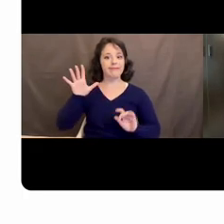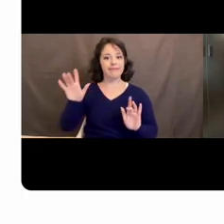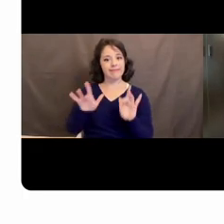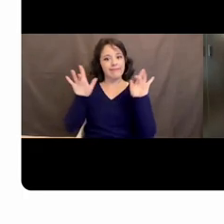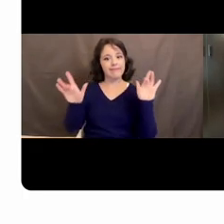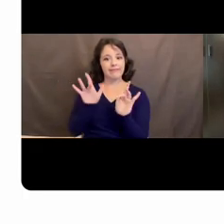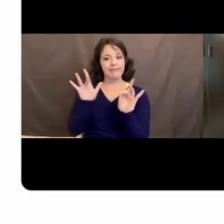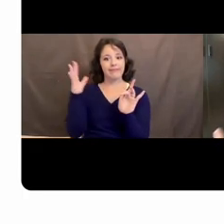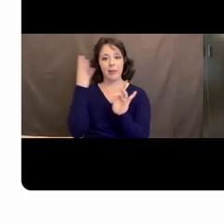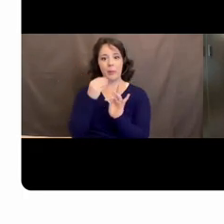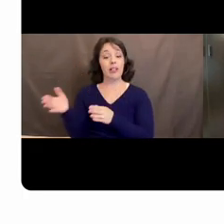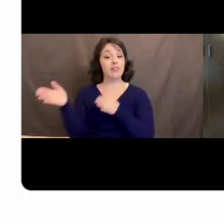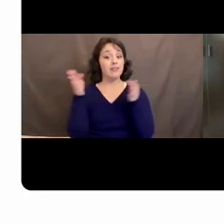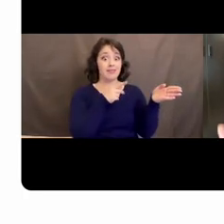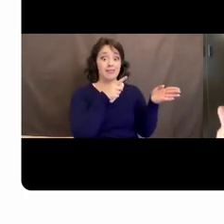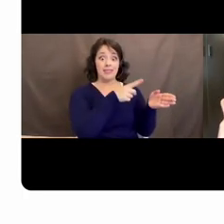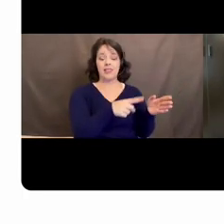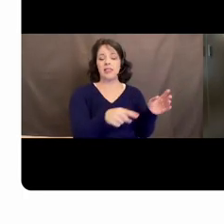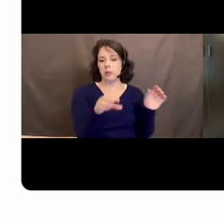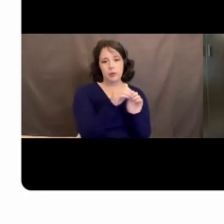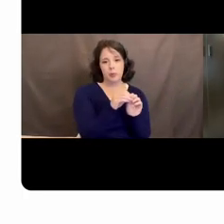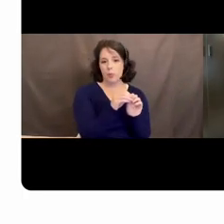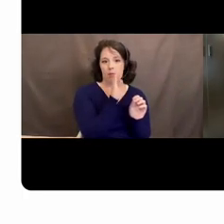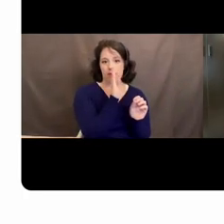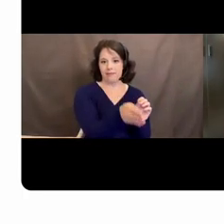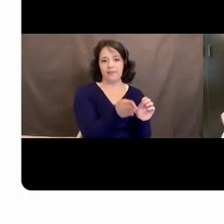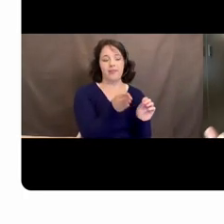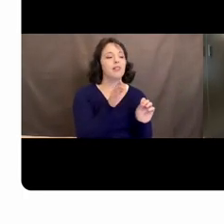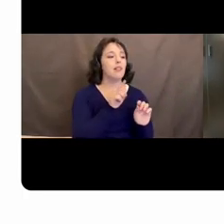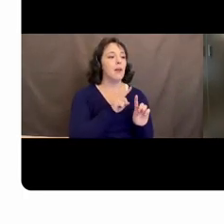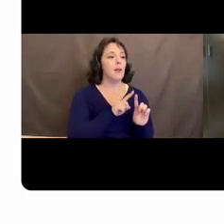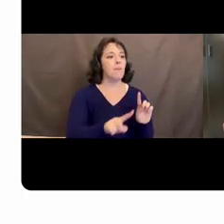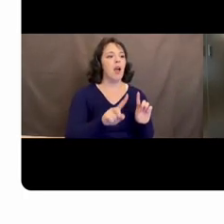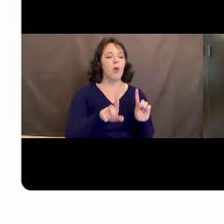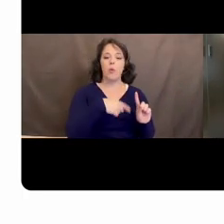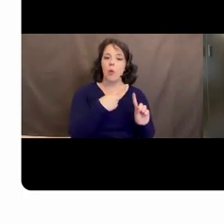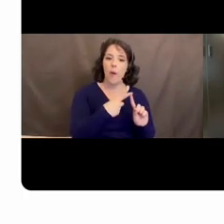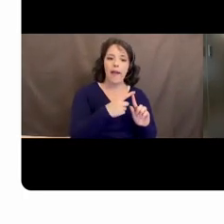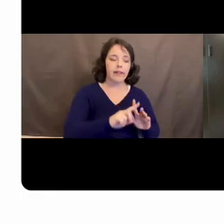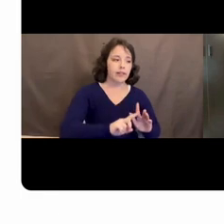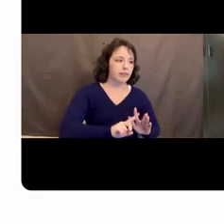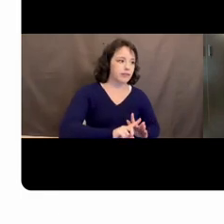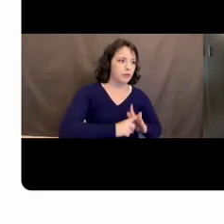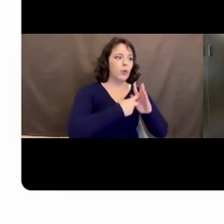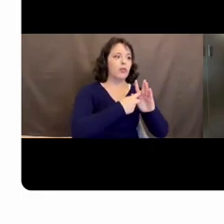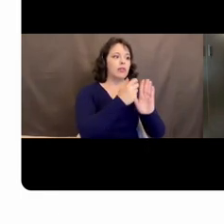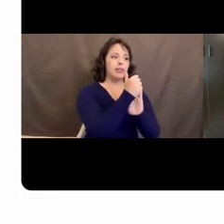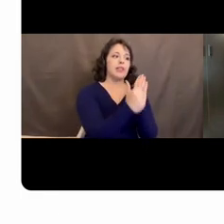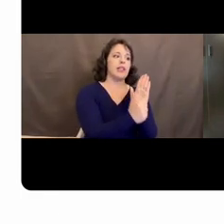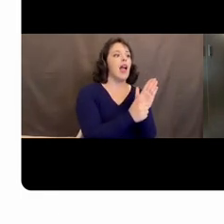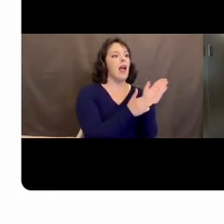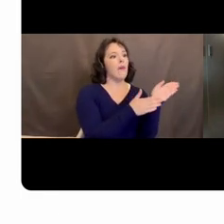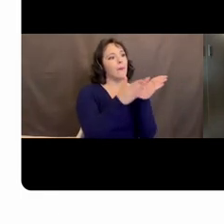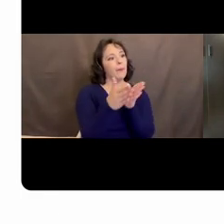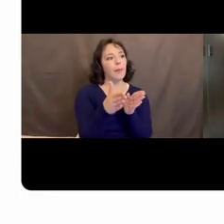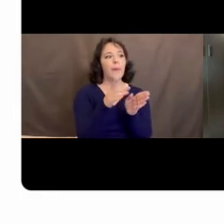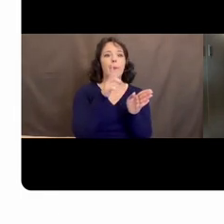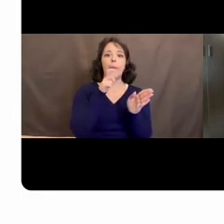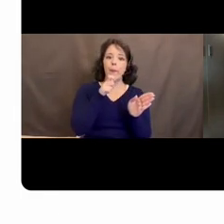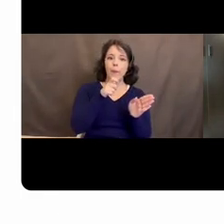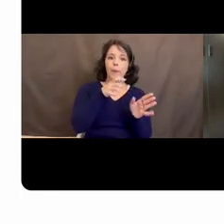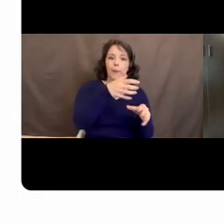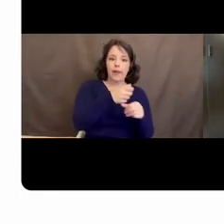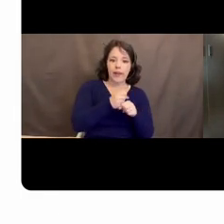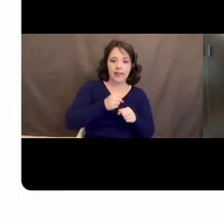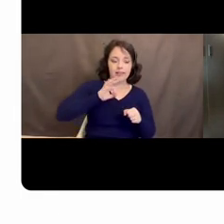list of all of your accounts, basically where they're at, the created date, the current balance, the beneficiary, etc., any status that